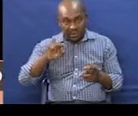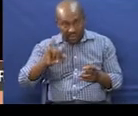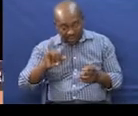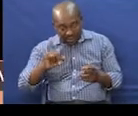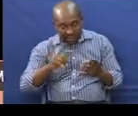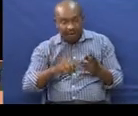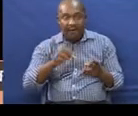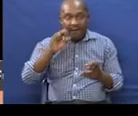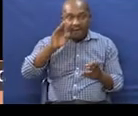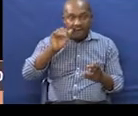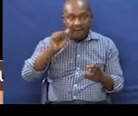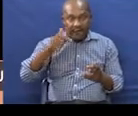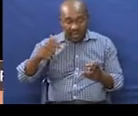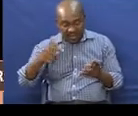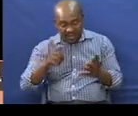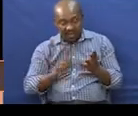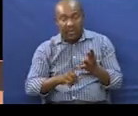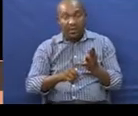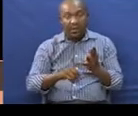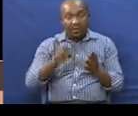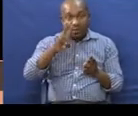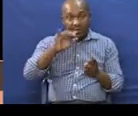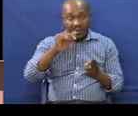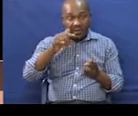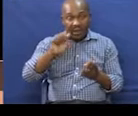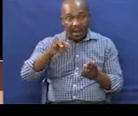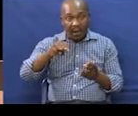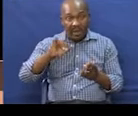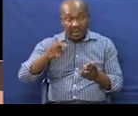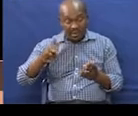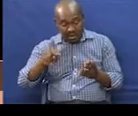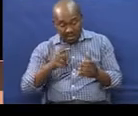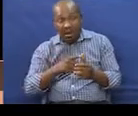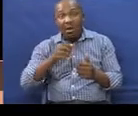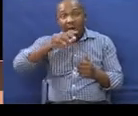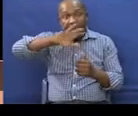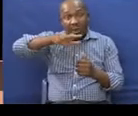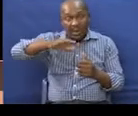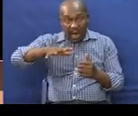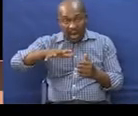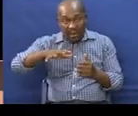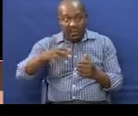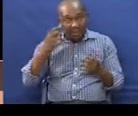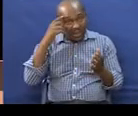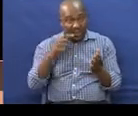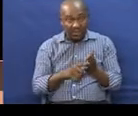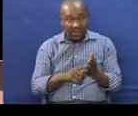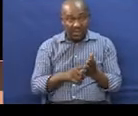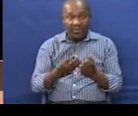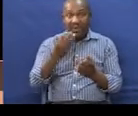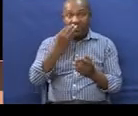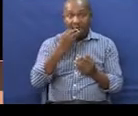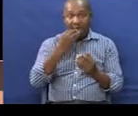other types of food which comprise into a certain so-called food balanced diet, the foods that